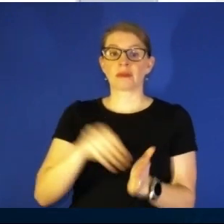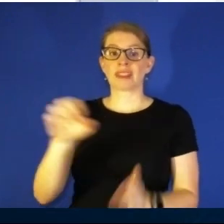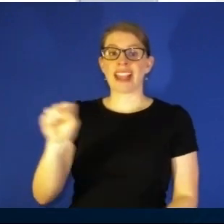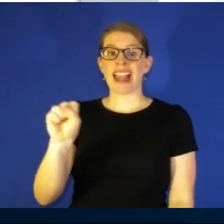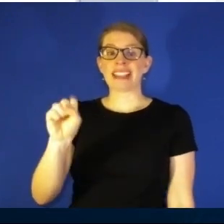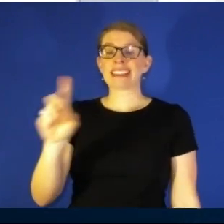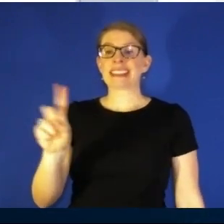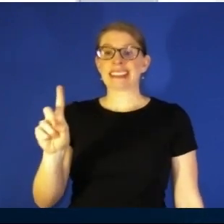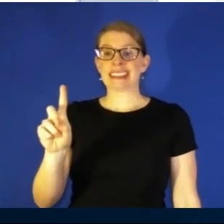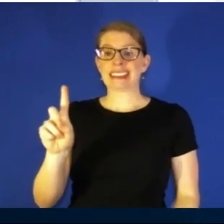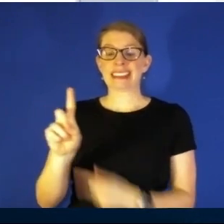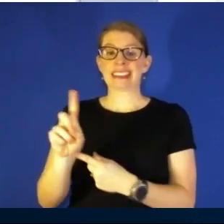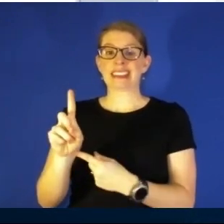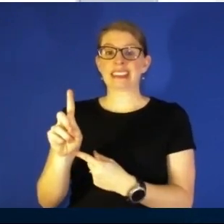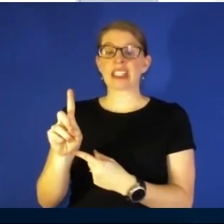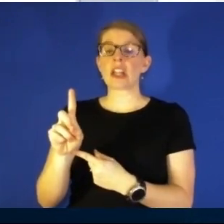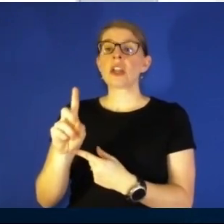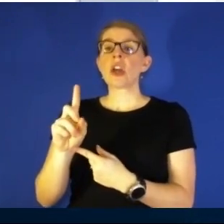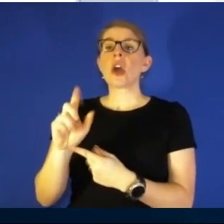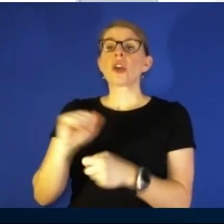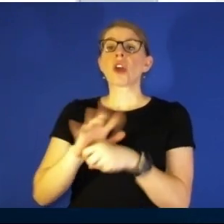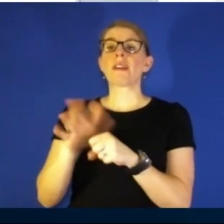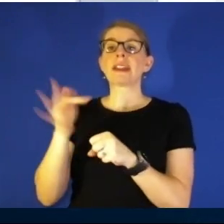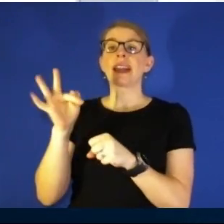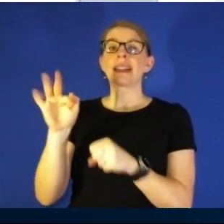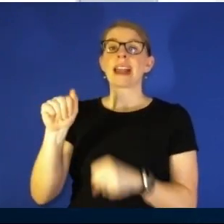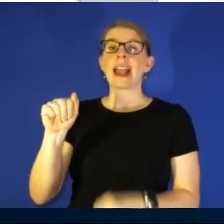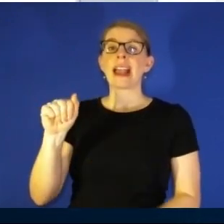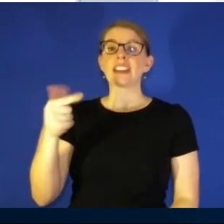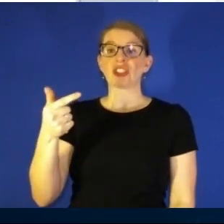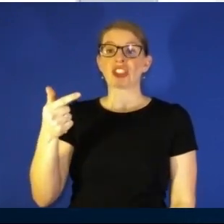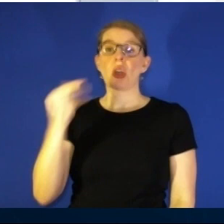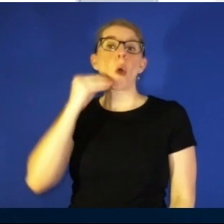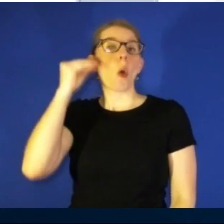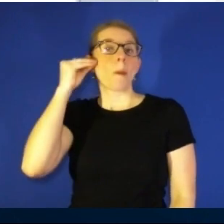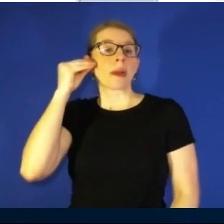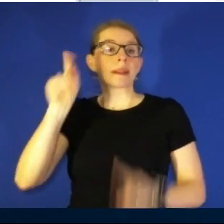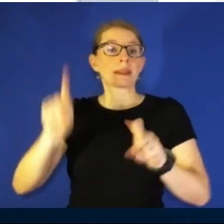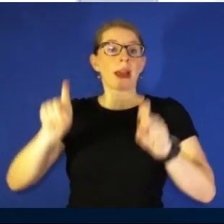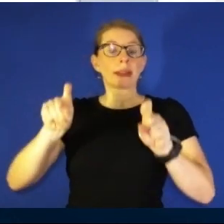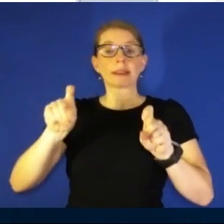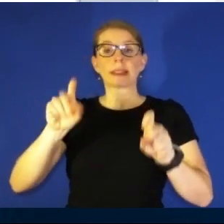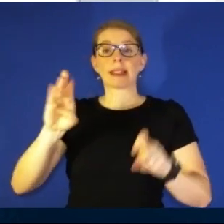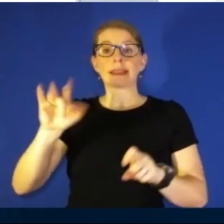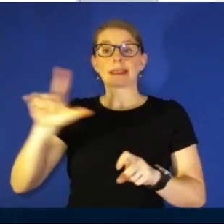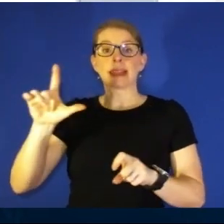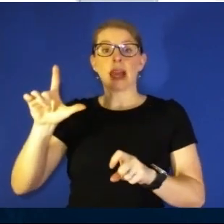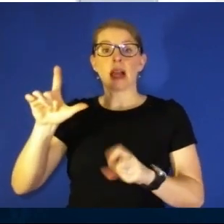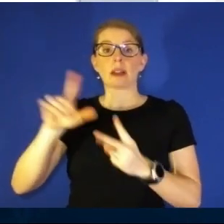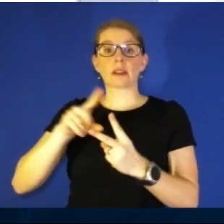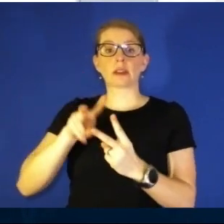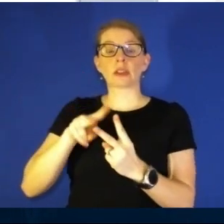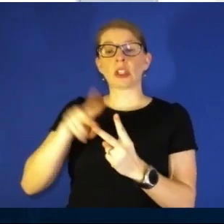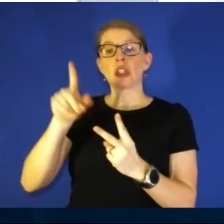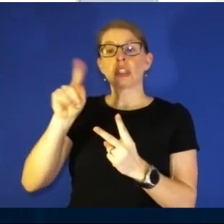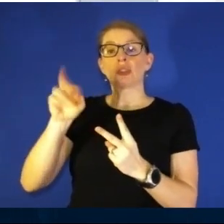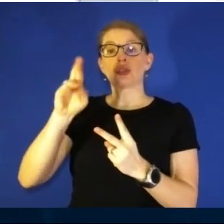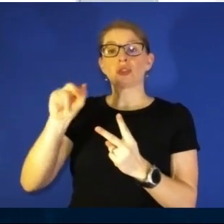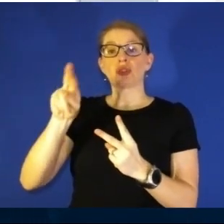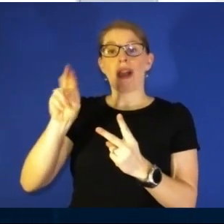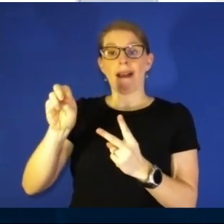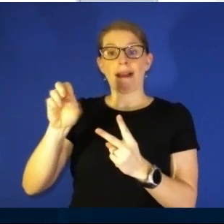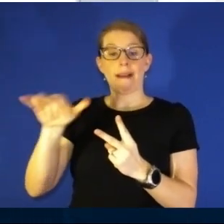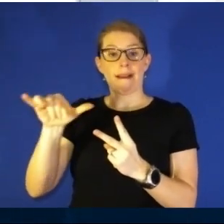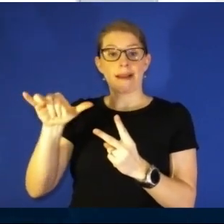standard Q COVID-19 AG home tests and the Celltrion Diatrust COVID-19 AG rapid